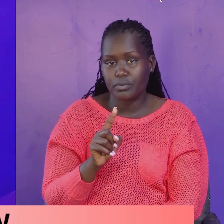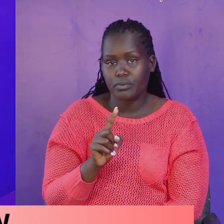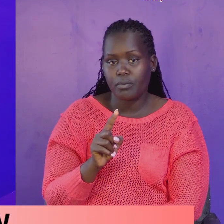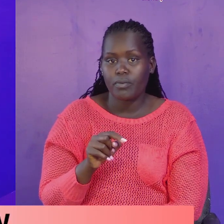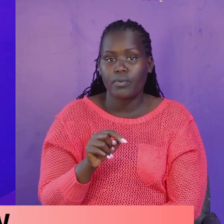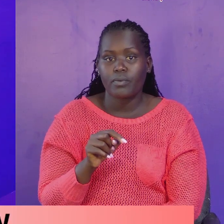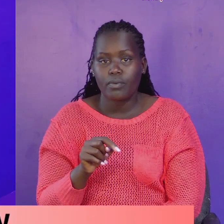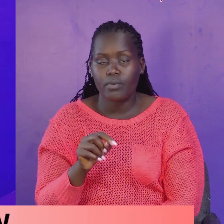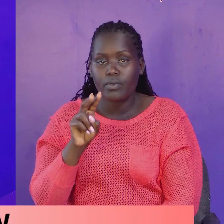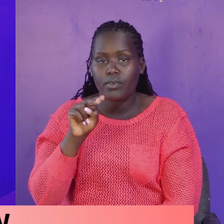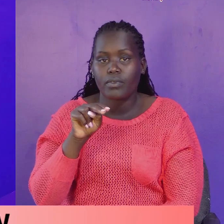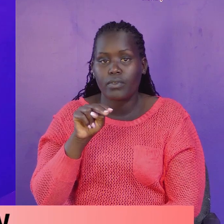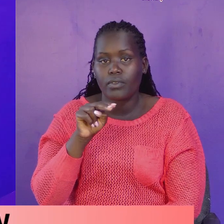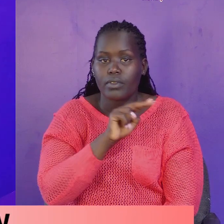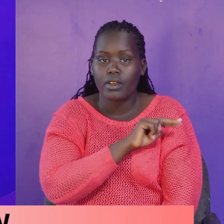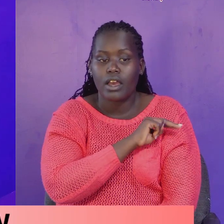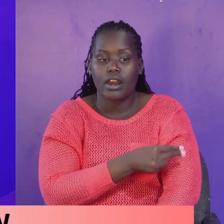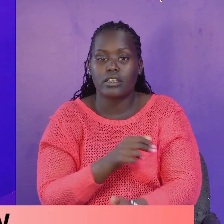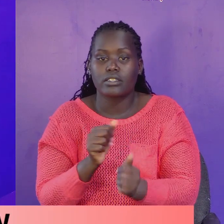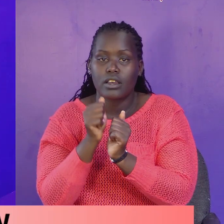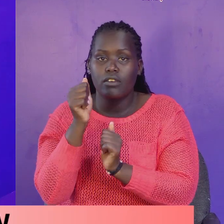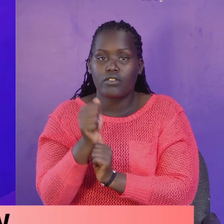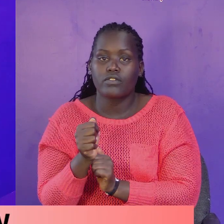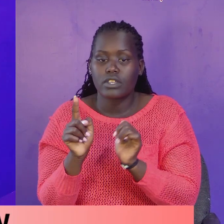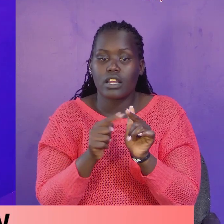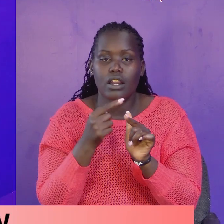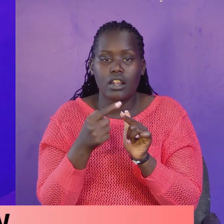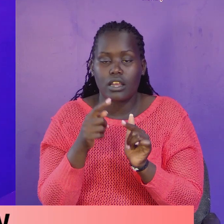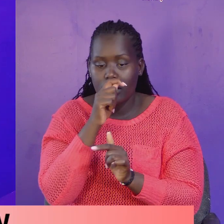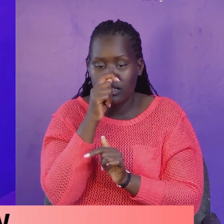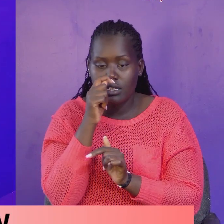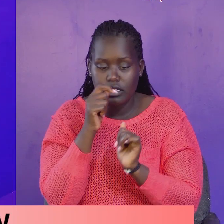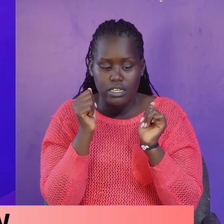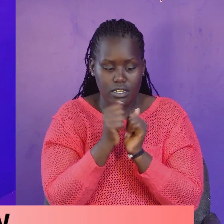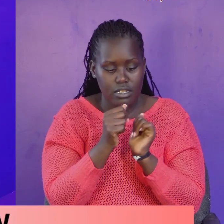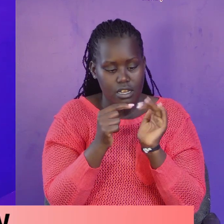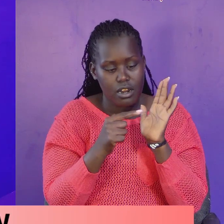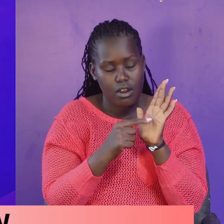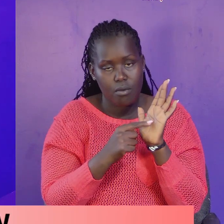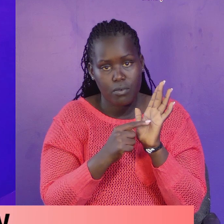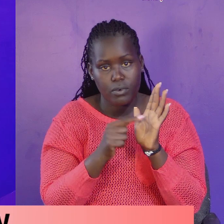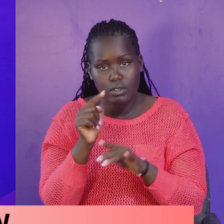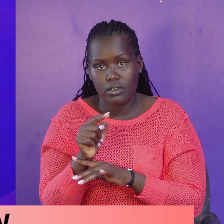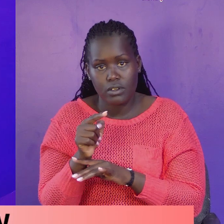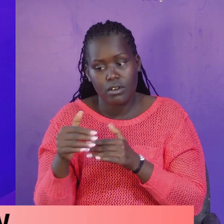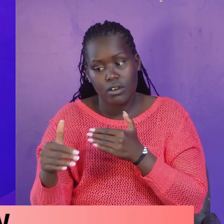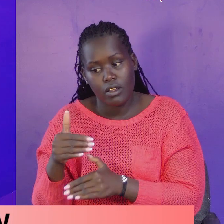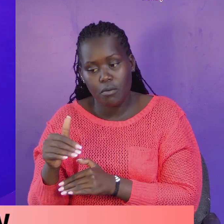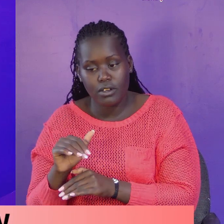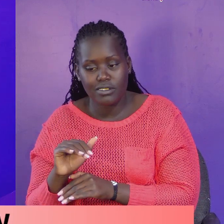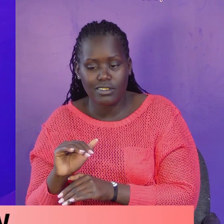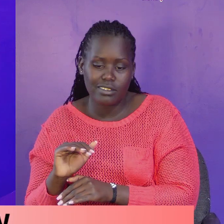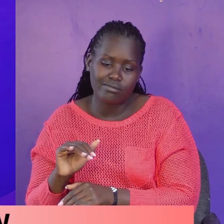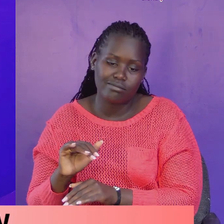Niger, 15 points. Then Tanzania, 10 points. Hao ndugu zetu wanabaki. Ndugu zetu